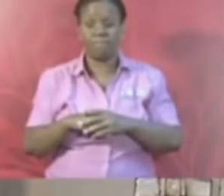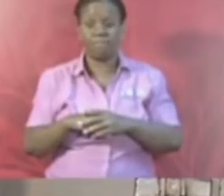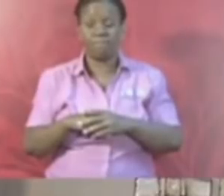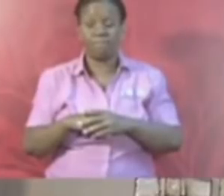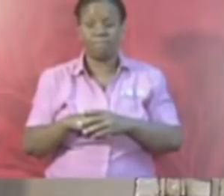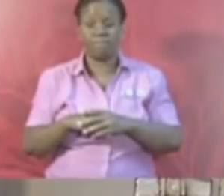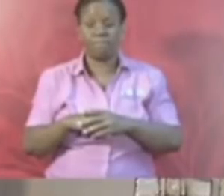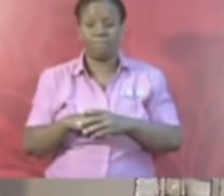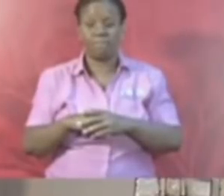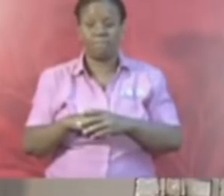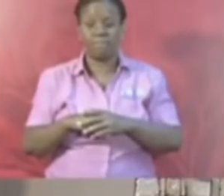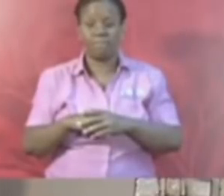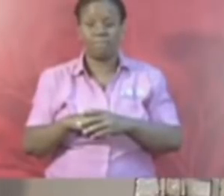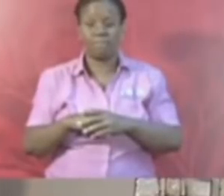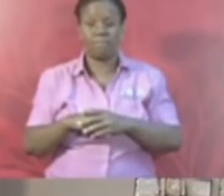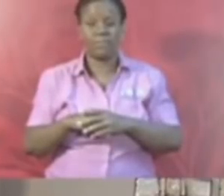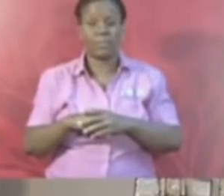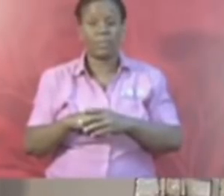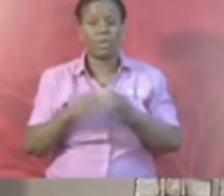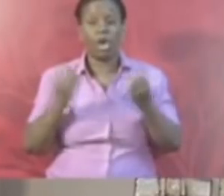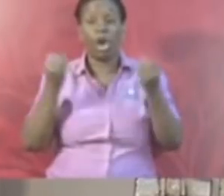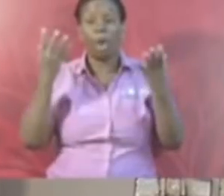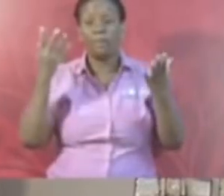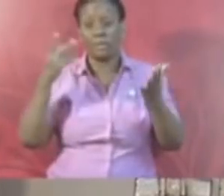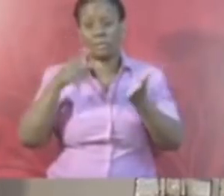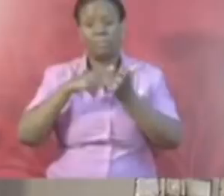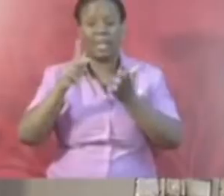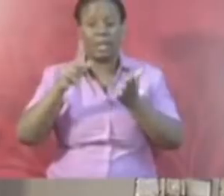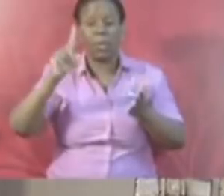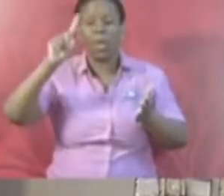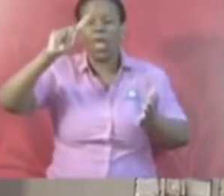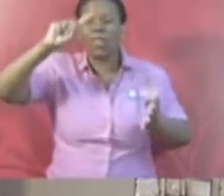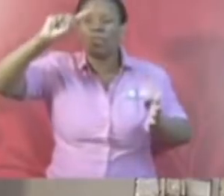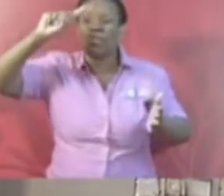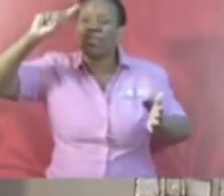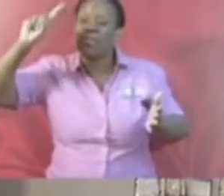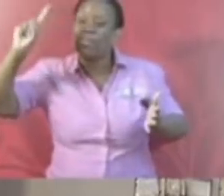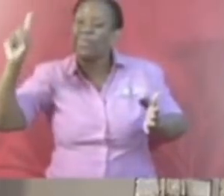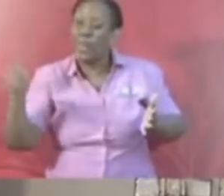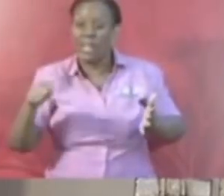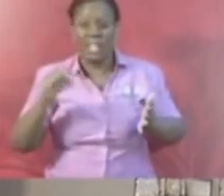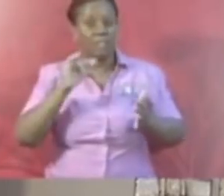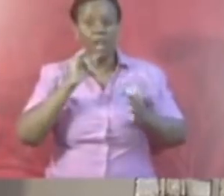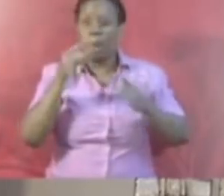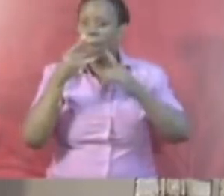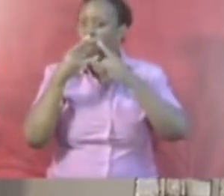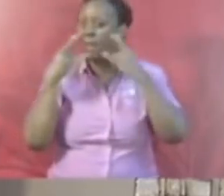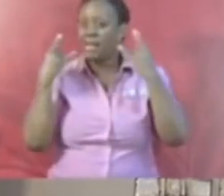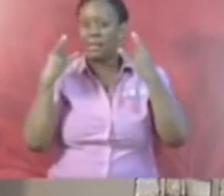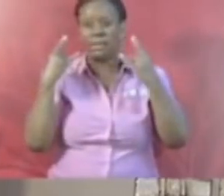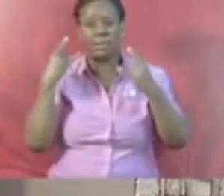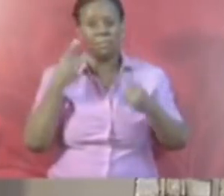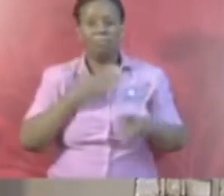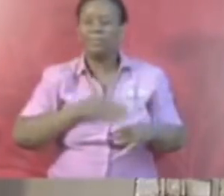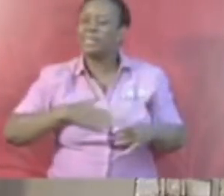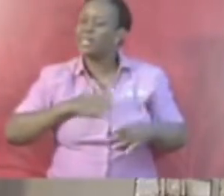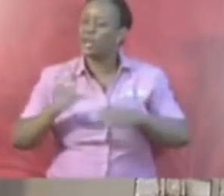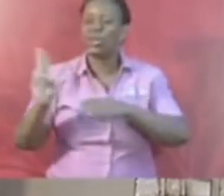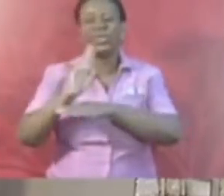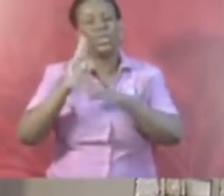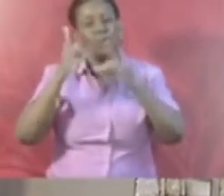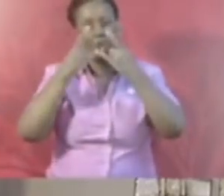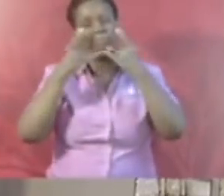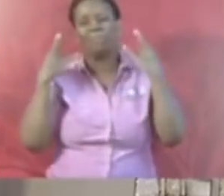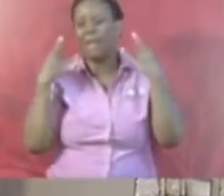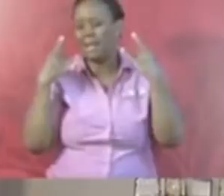fine of $1,000. And I'm sure nobody wants to have to pay $1,000, where all you have to do is wear your mask, or as the Minister of Health was just saying, your